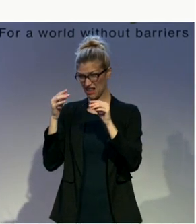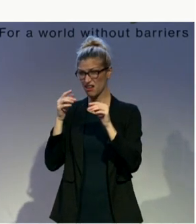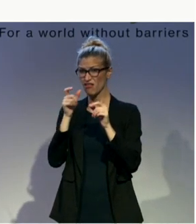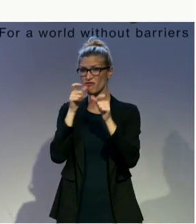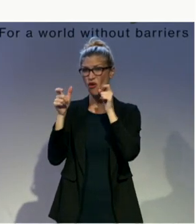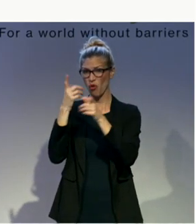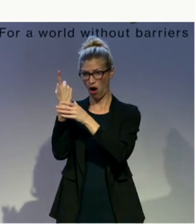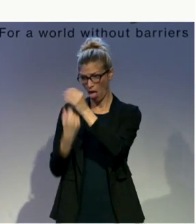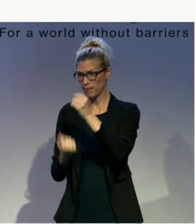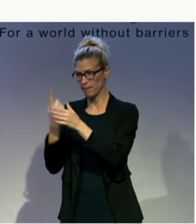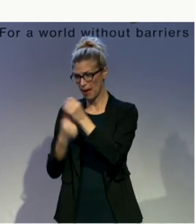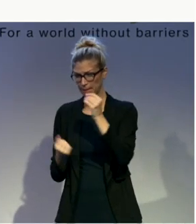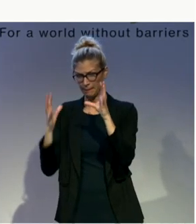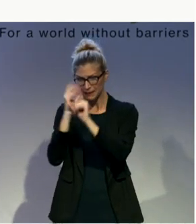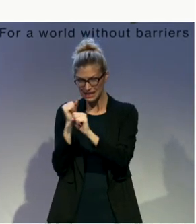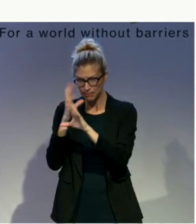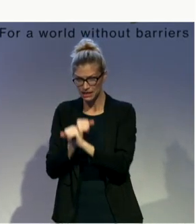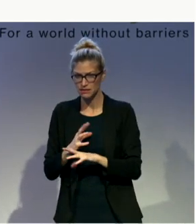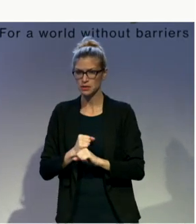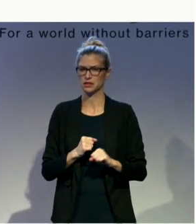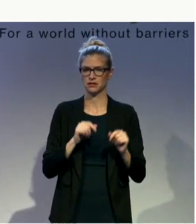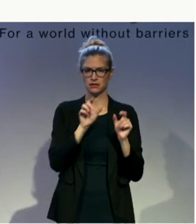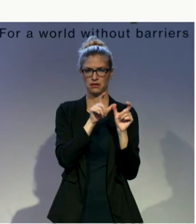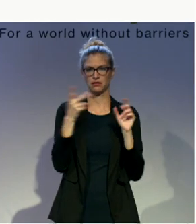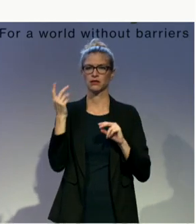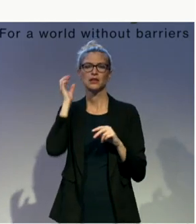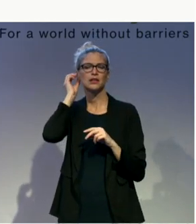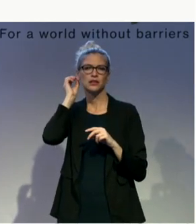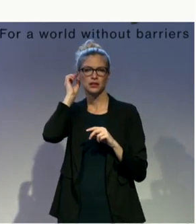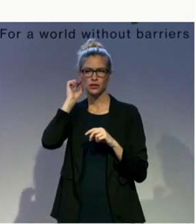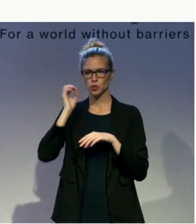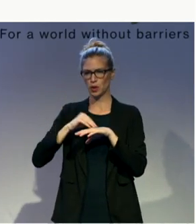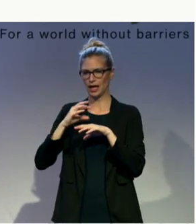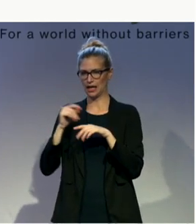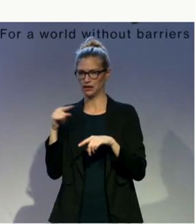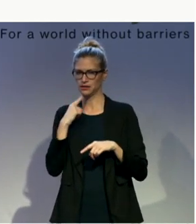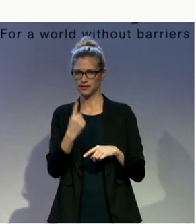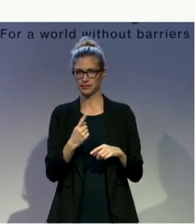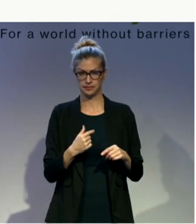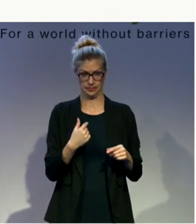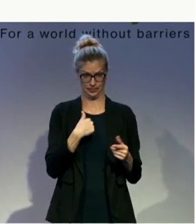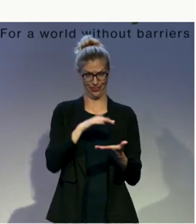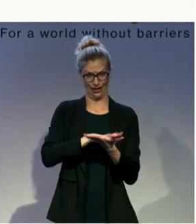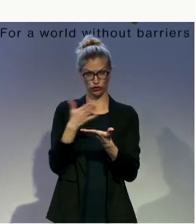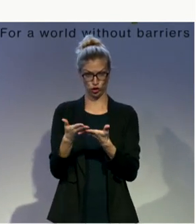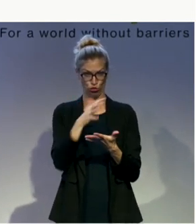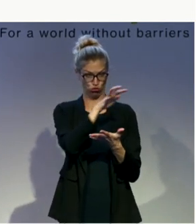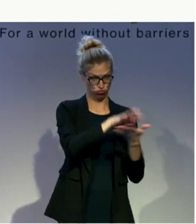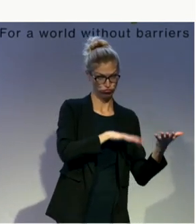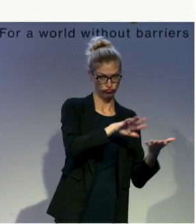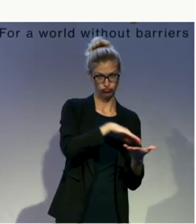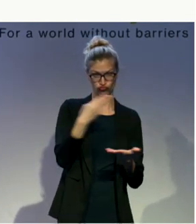Hello. Yeah, when I do translations into easy read, I normally let my uppdragsgivare,